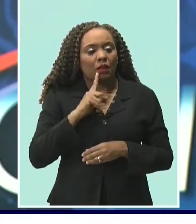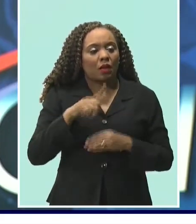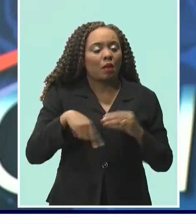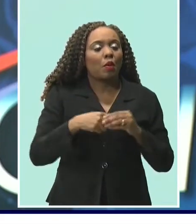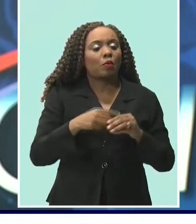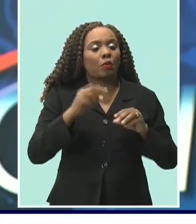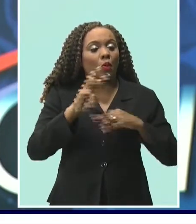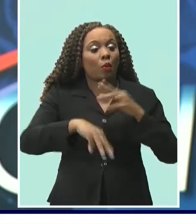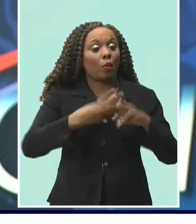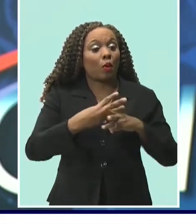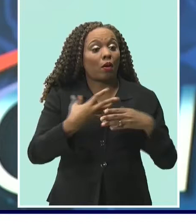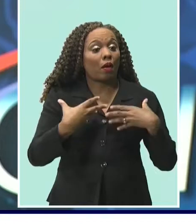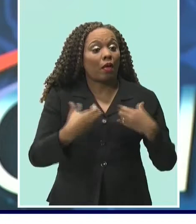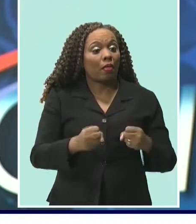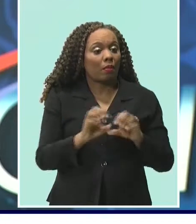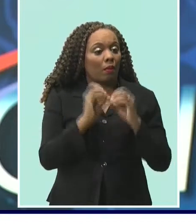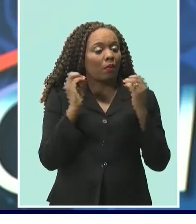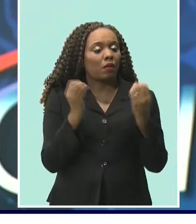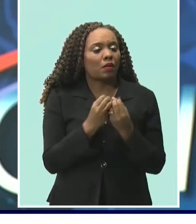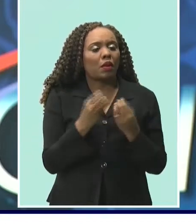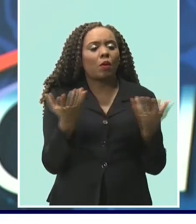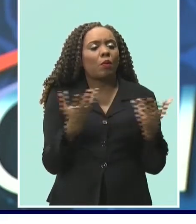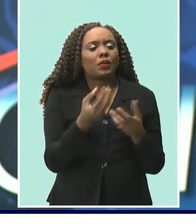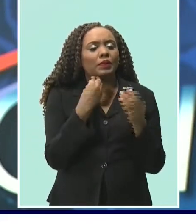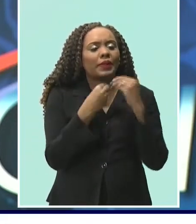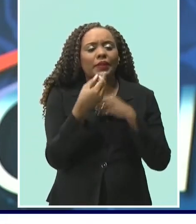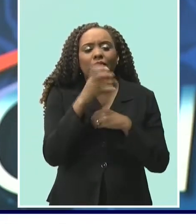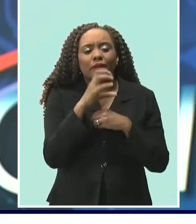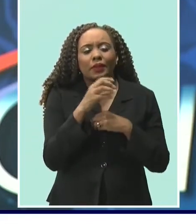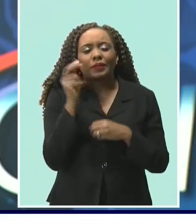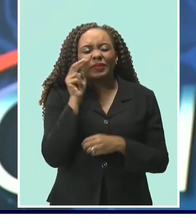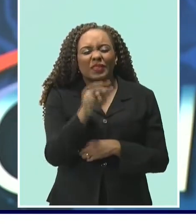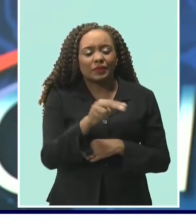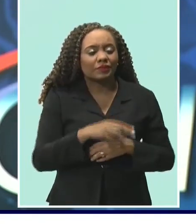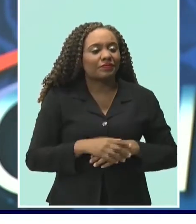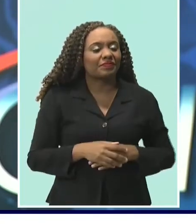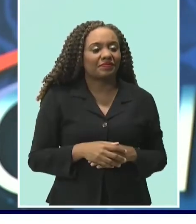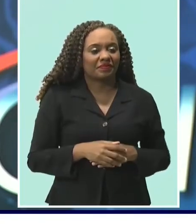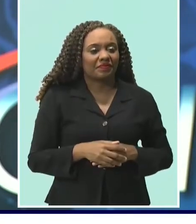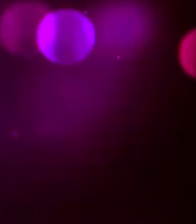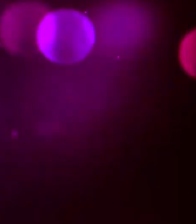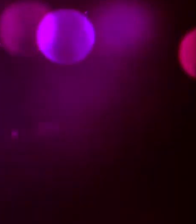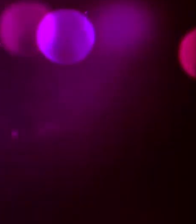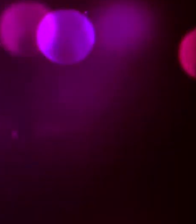information from the World Health Organization to look at what should be in your diet.